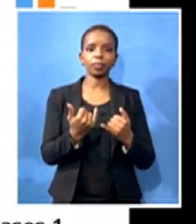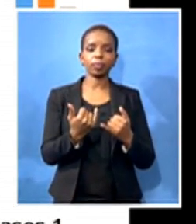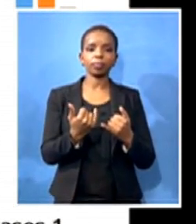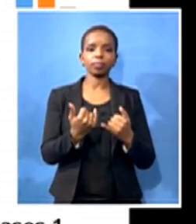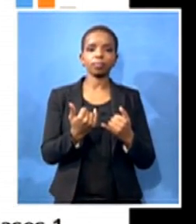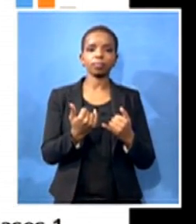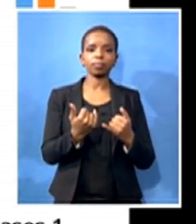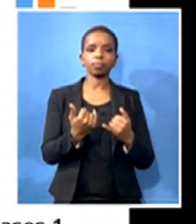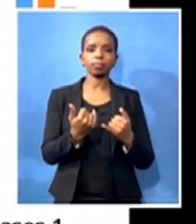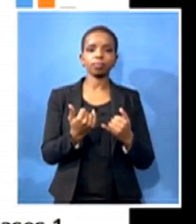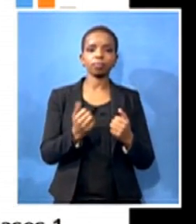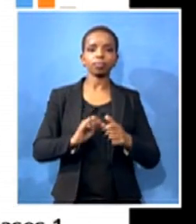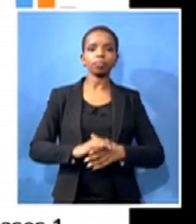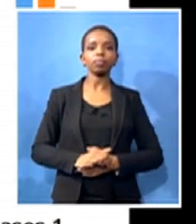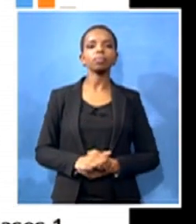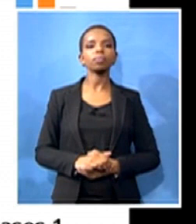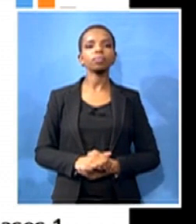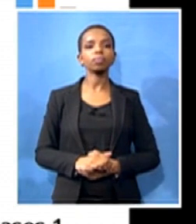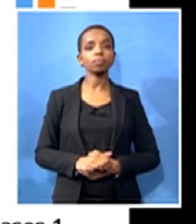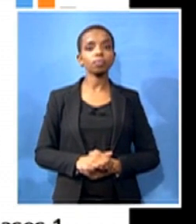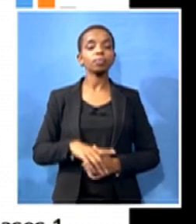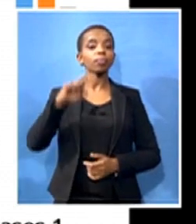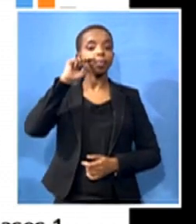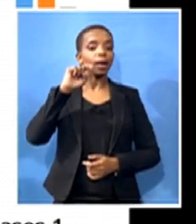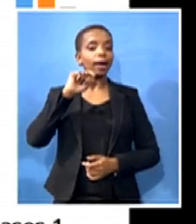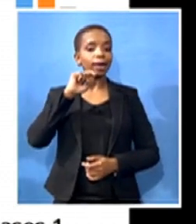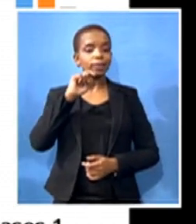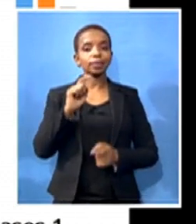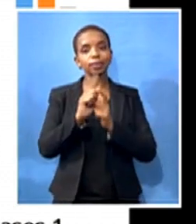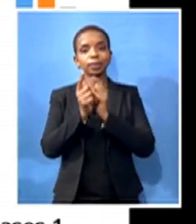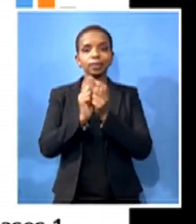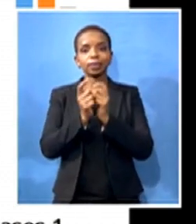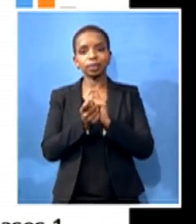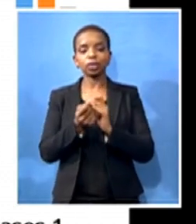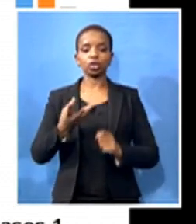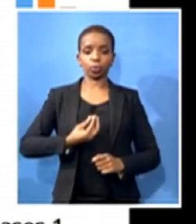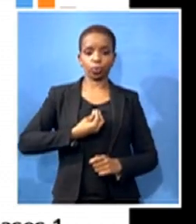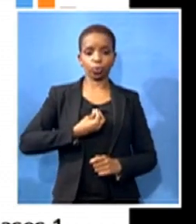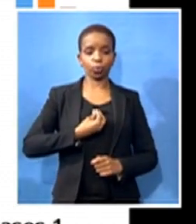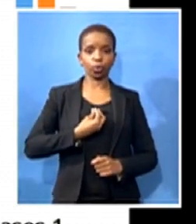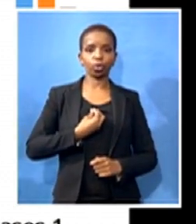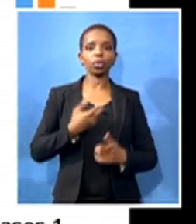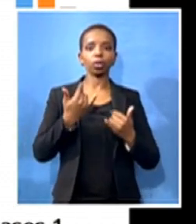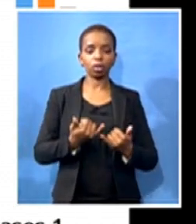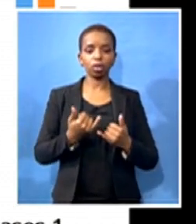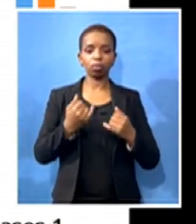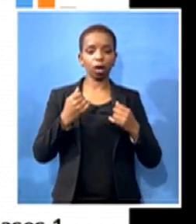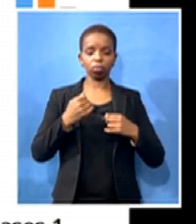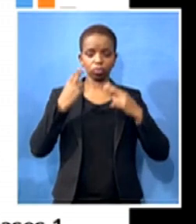Changes by age group, you can see the youth are slightly less willing to sacrifice human